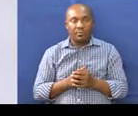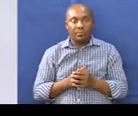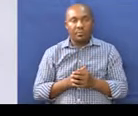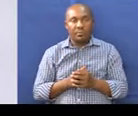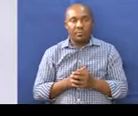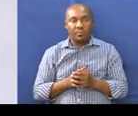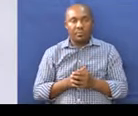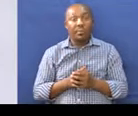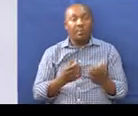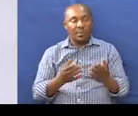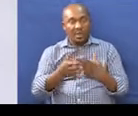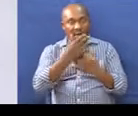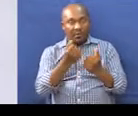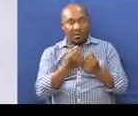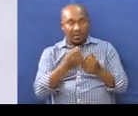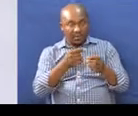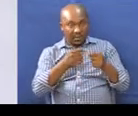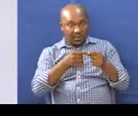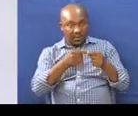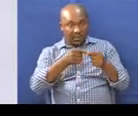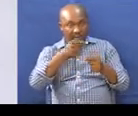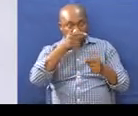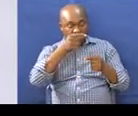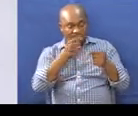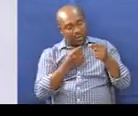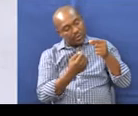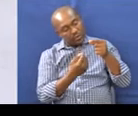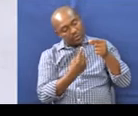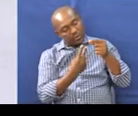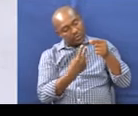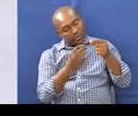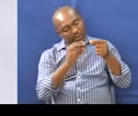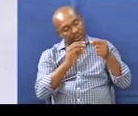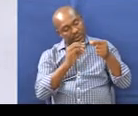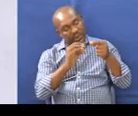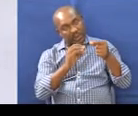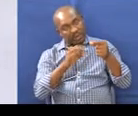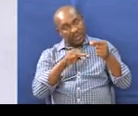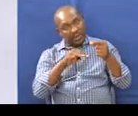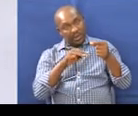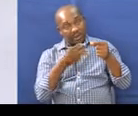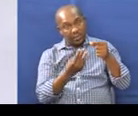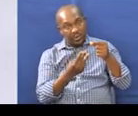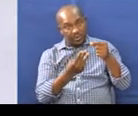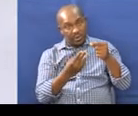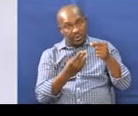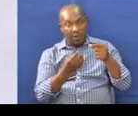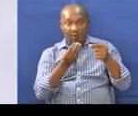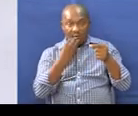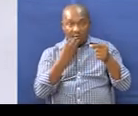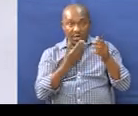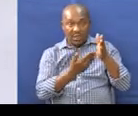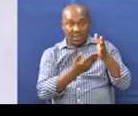you have your test tube, 2 centimeter cubed of food sample, 2